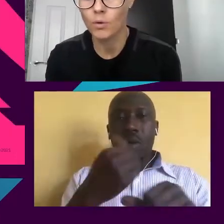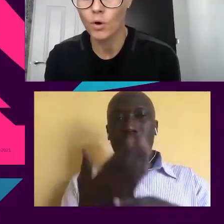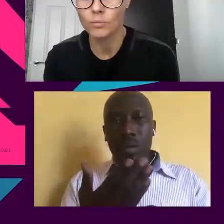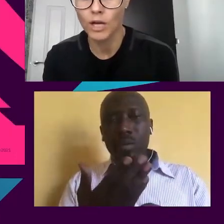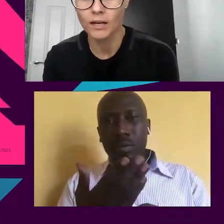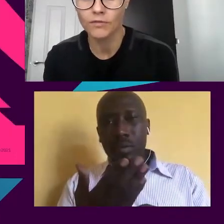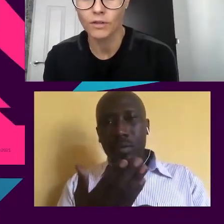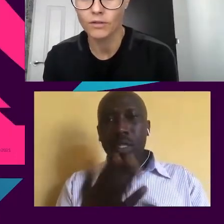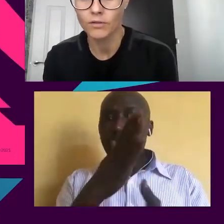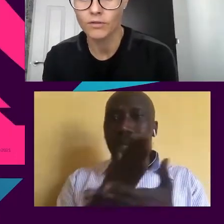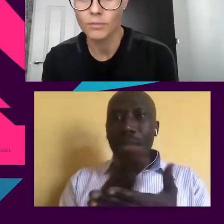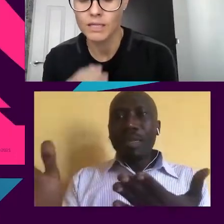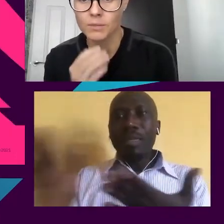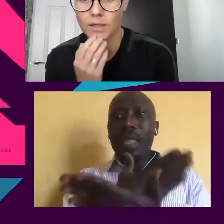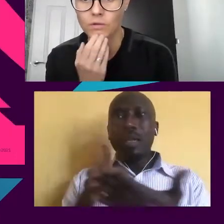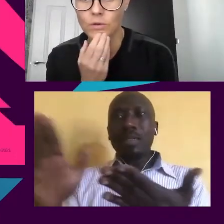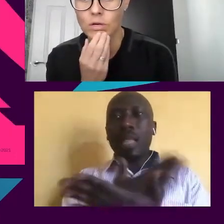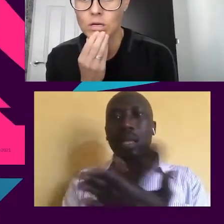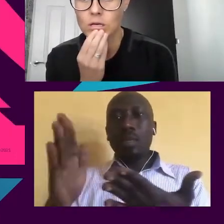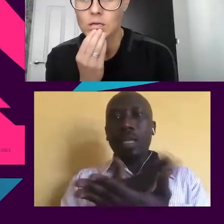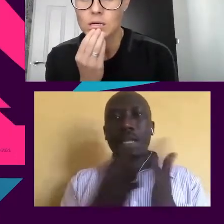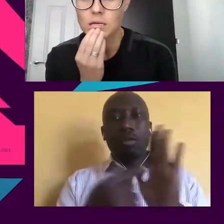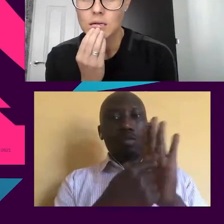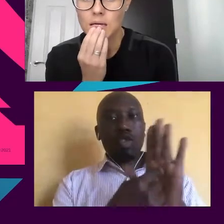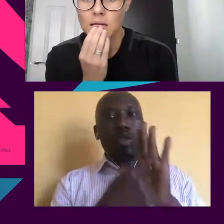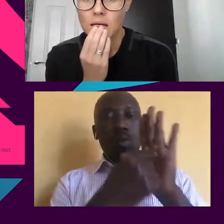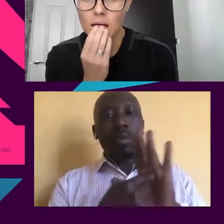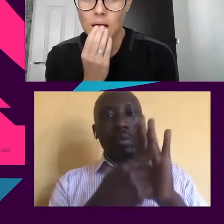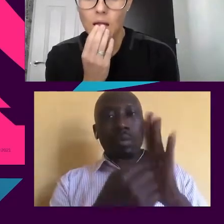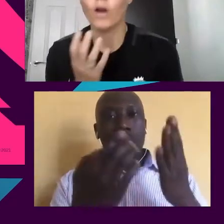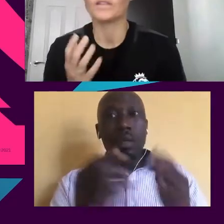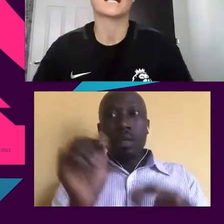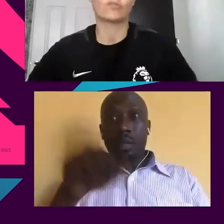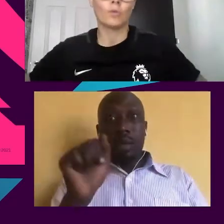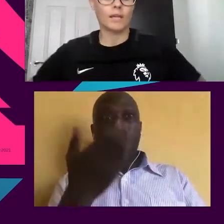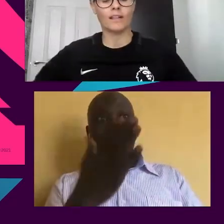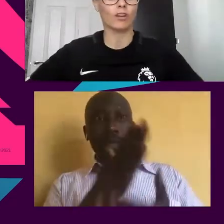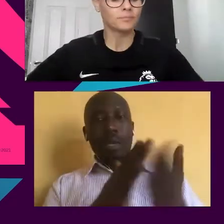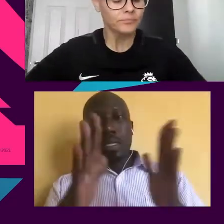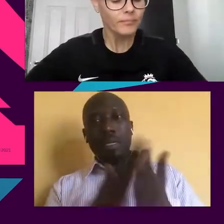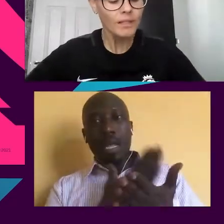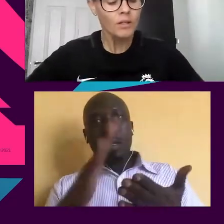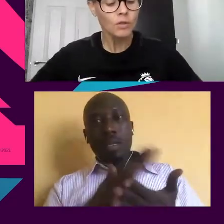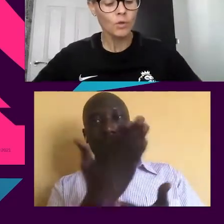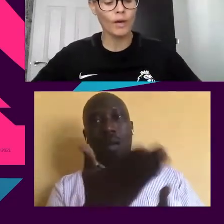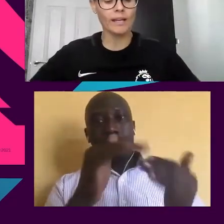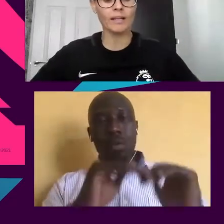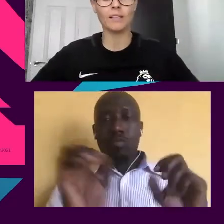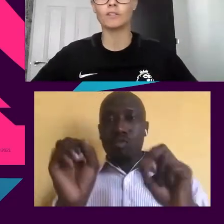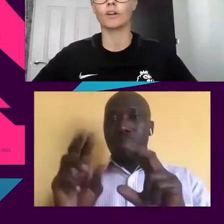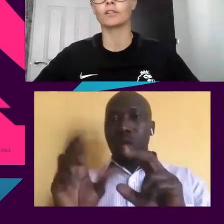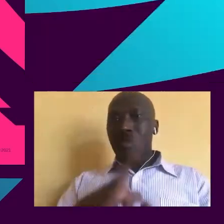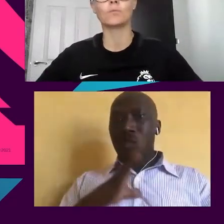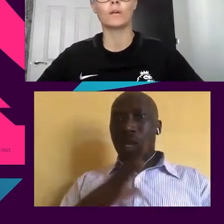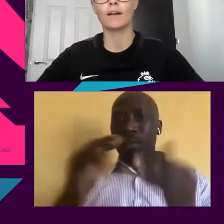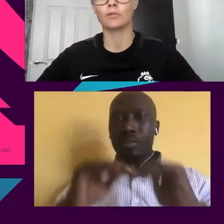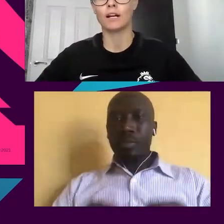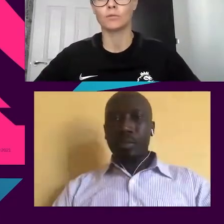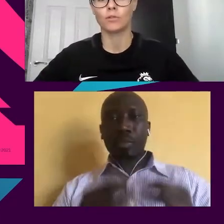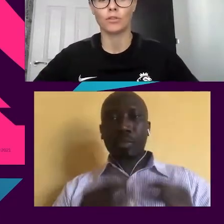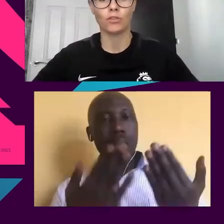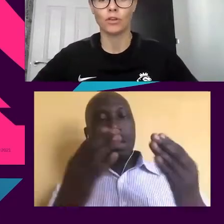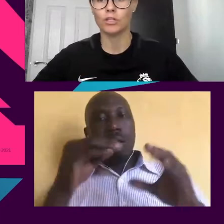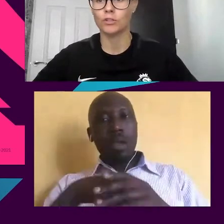be put up, Jack, for me to speak through? Are the slides up? Okay, that's great. So in England currently, we